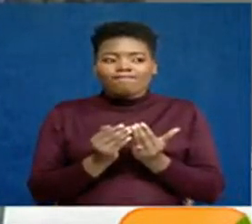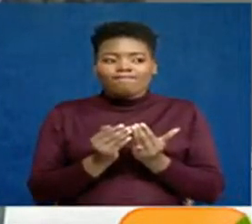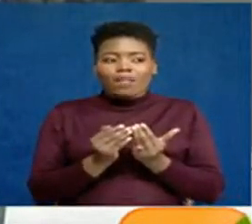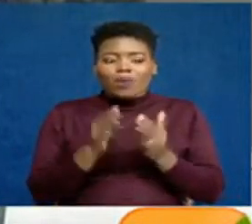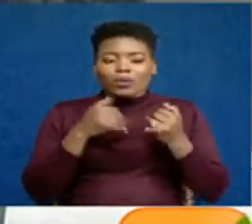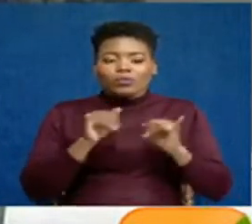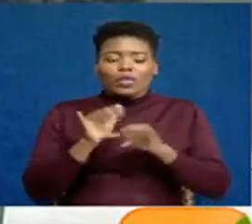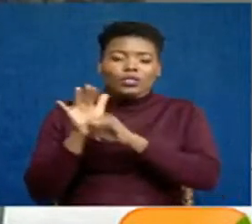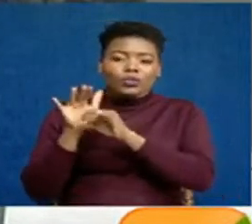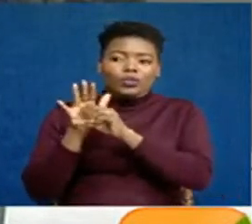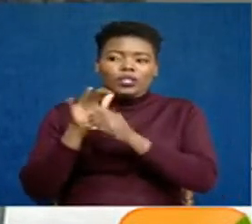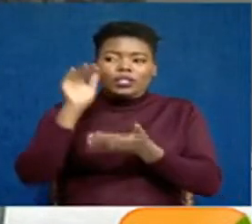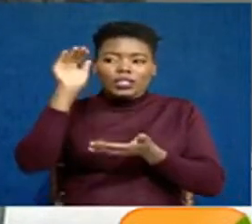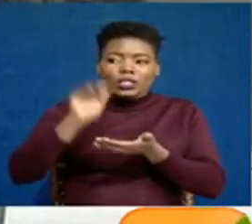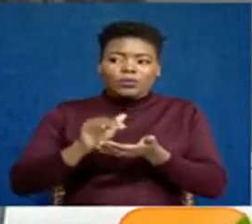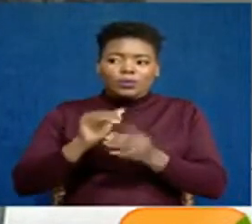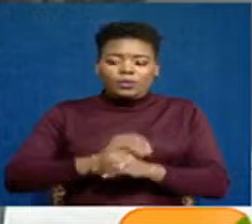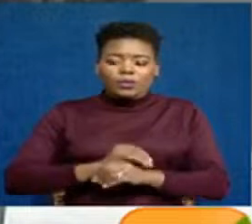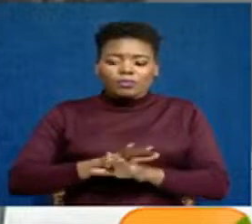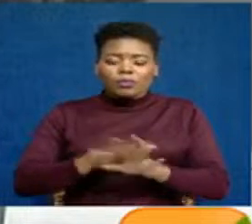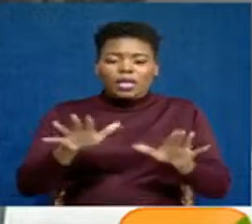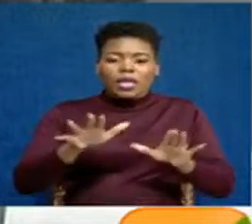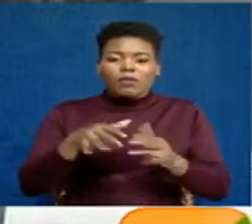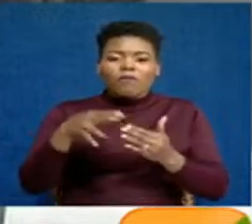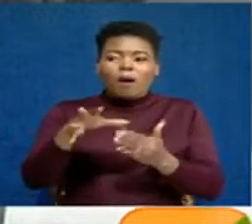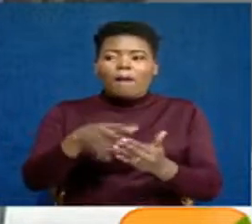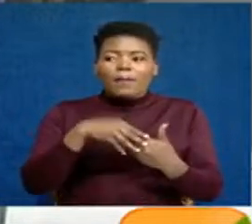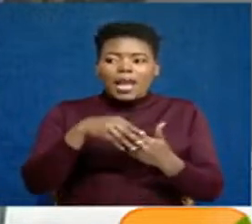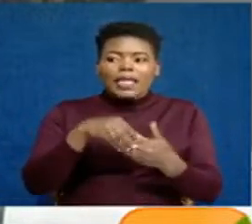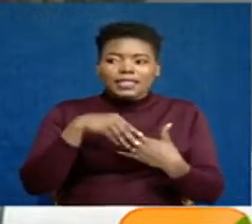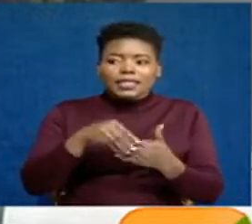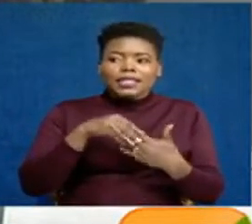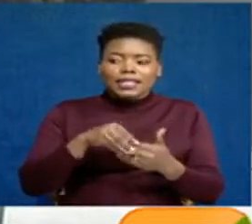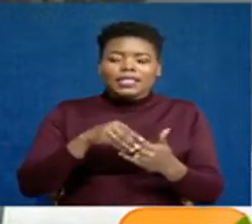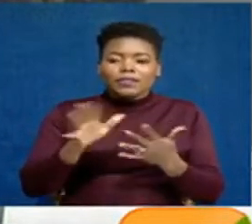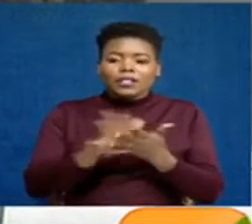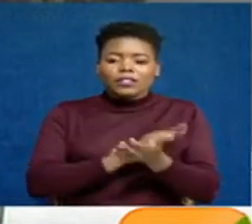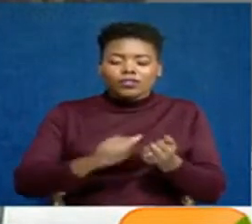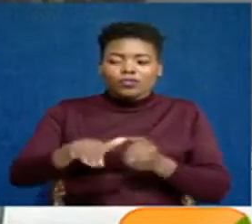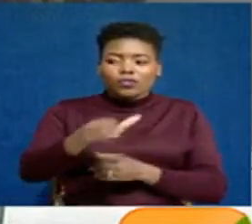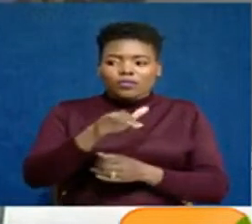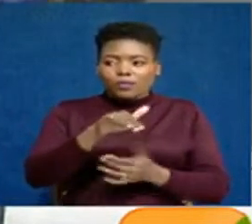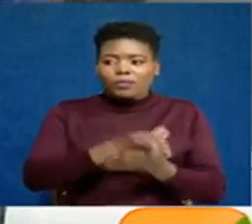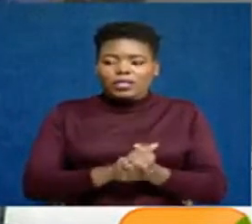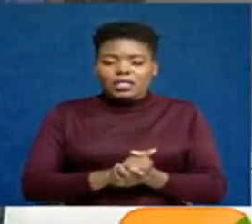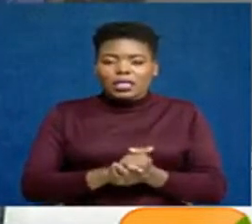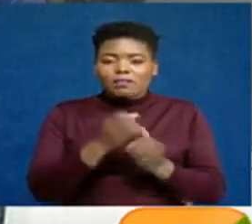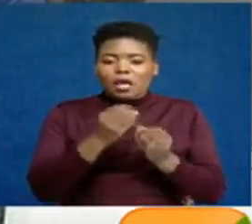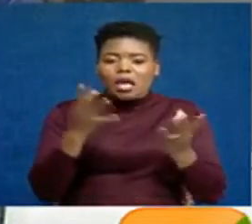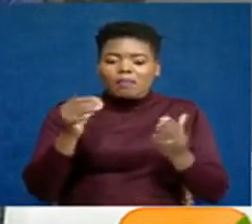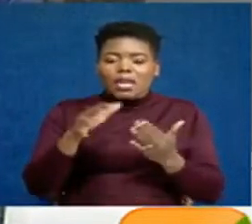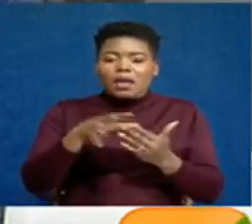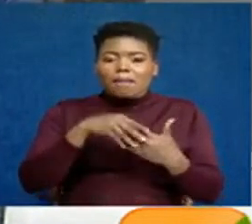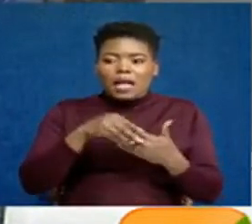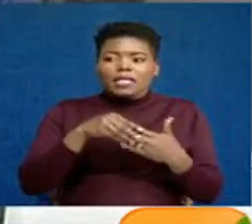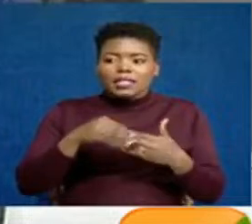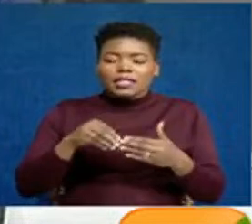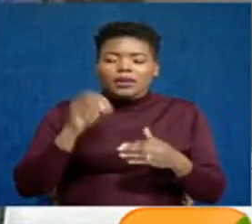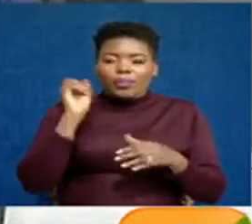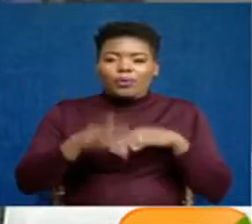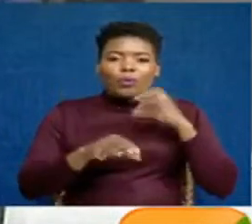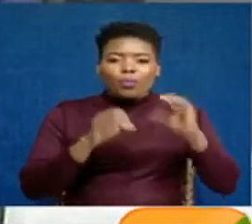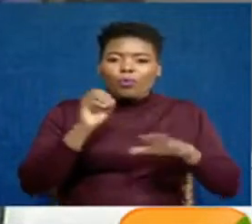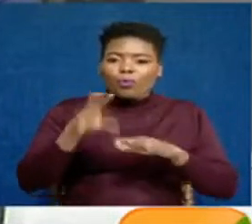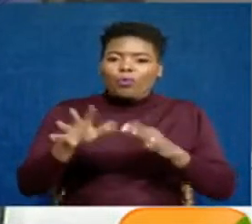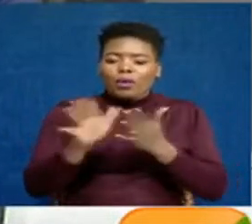plastic pollution, the search for a solution has never been more urgent. Each year, millions of tons of plastic flood the